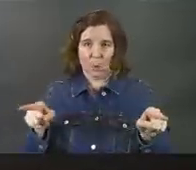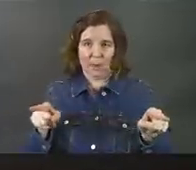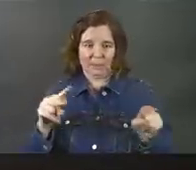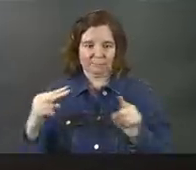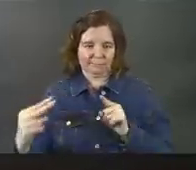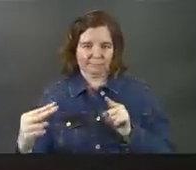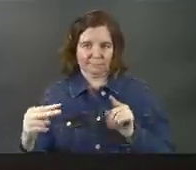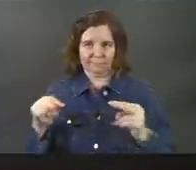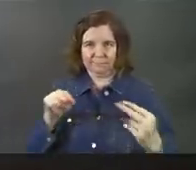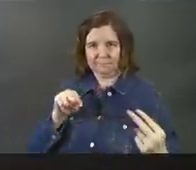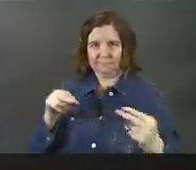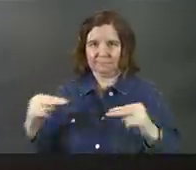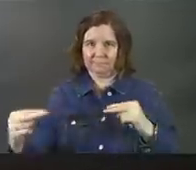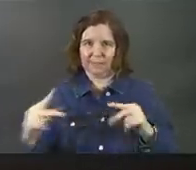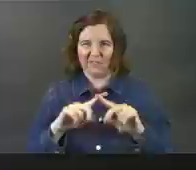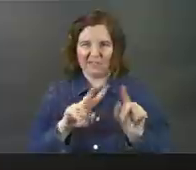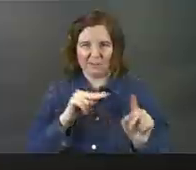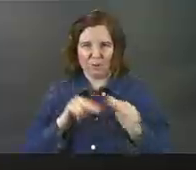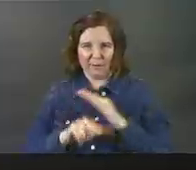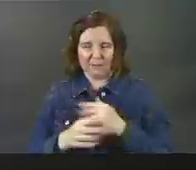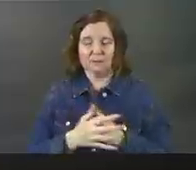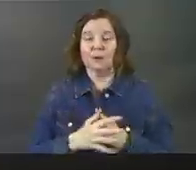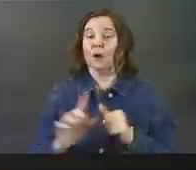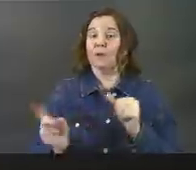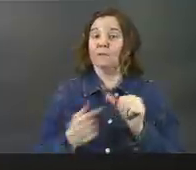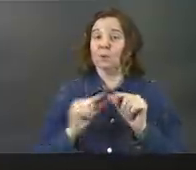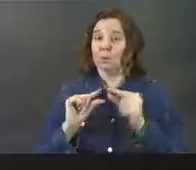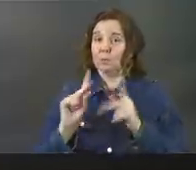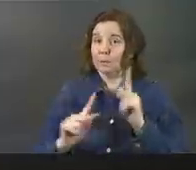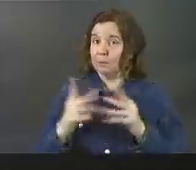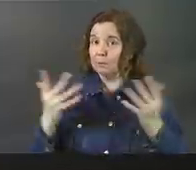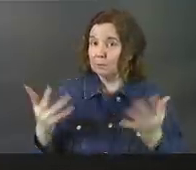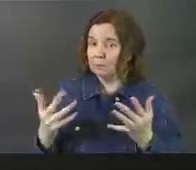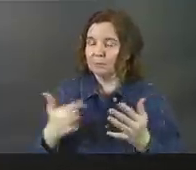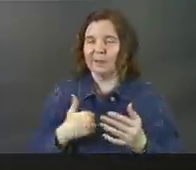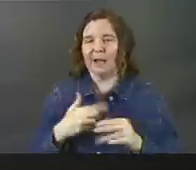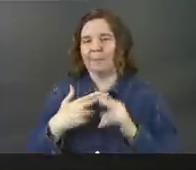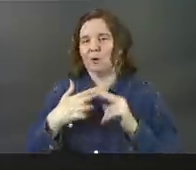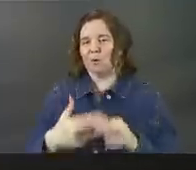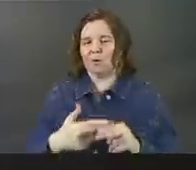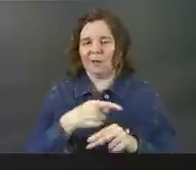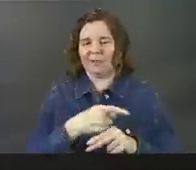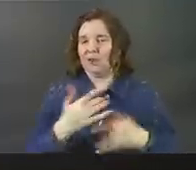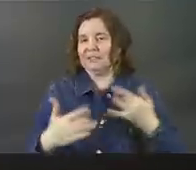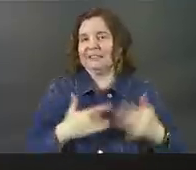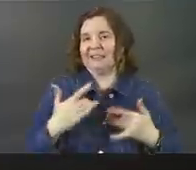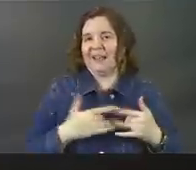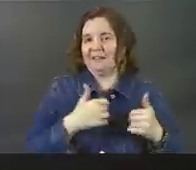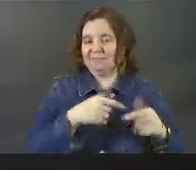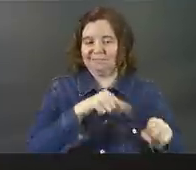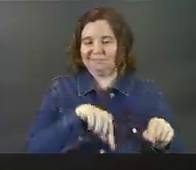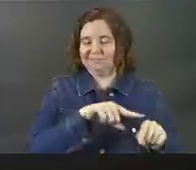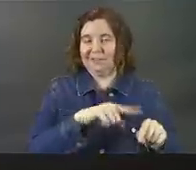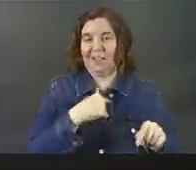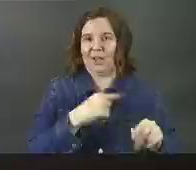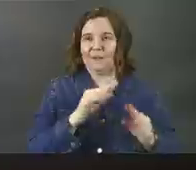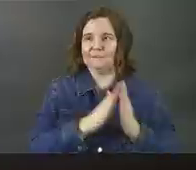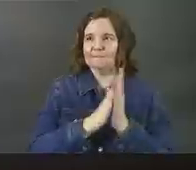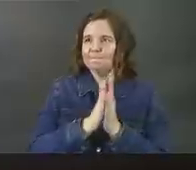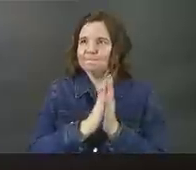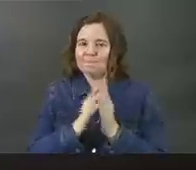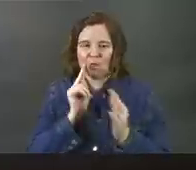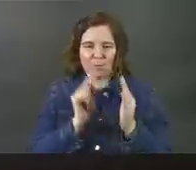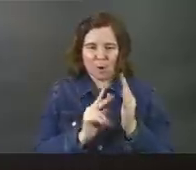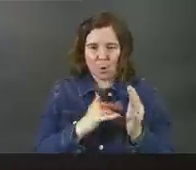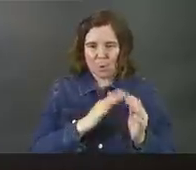handling these prophecies, okay? First group of people is, I'm just calling them, they're just excited, right? They're looking at